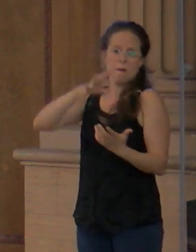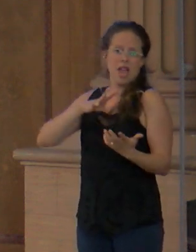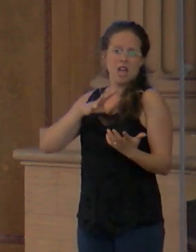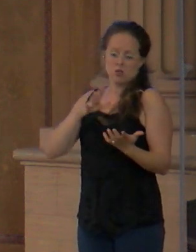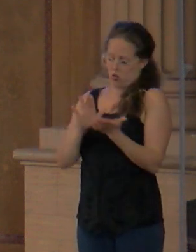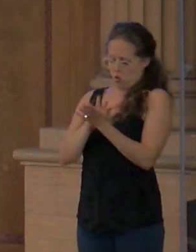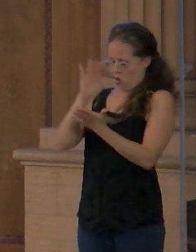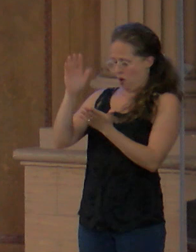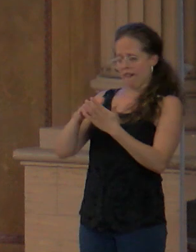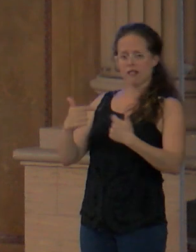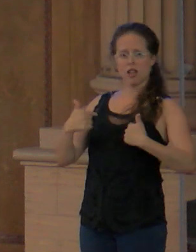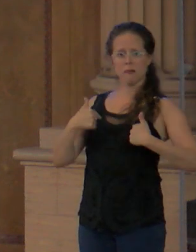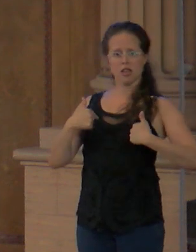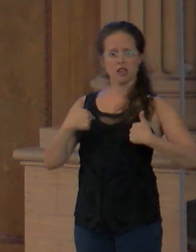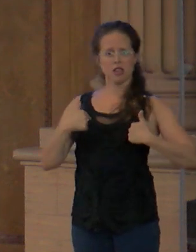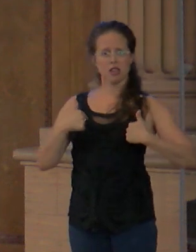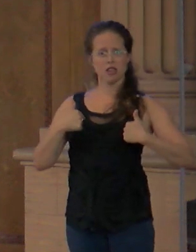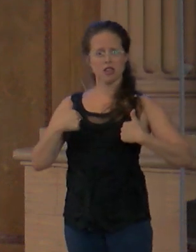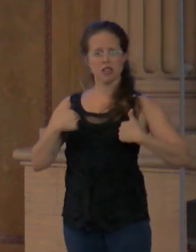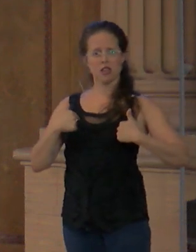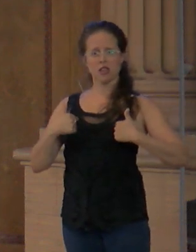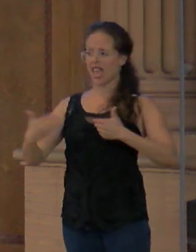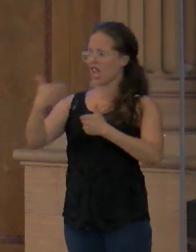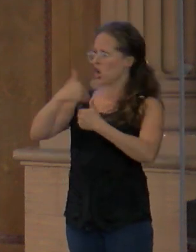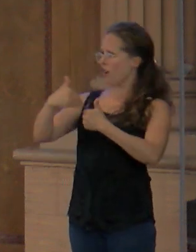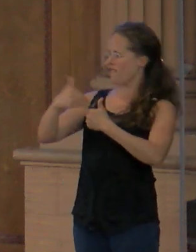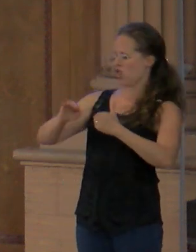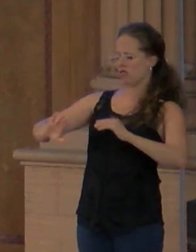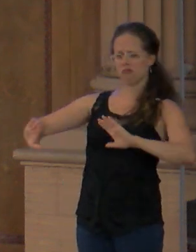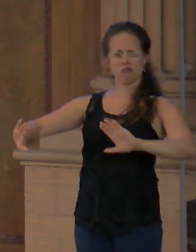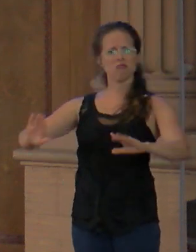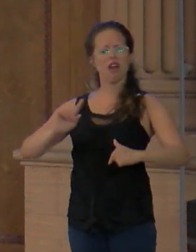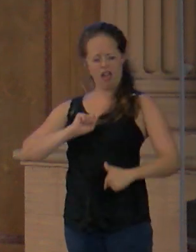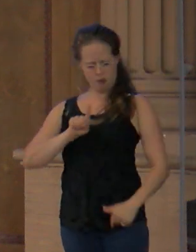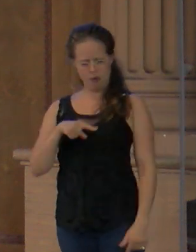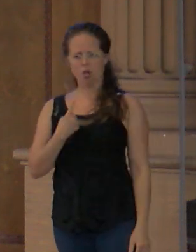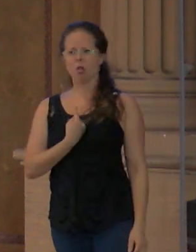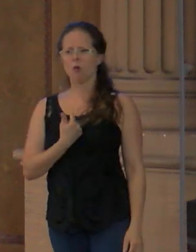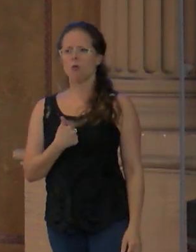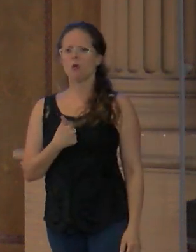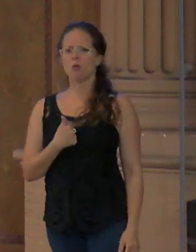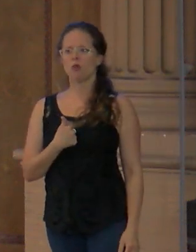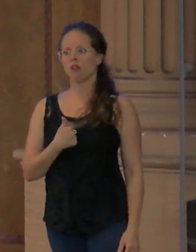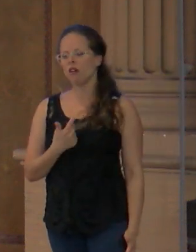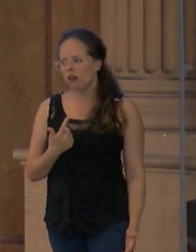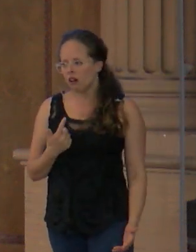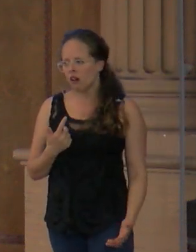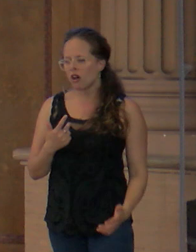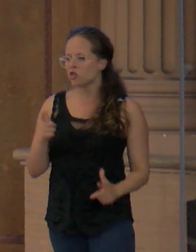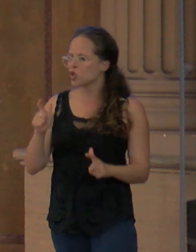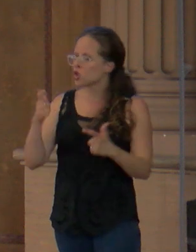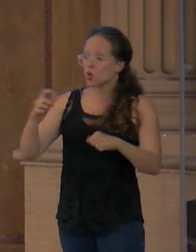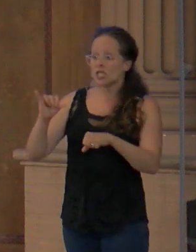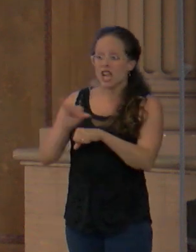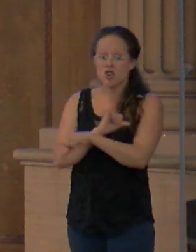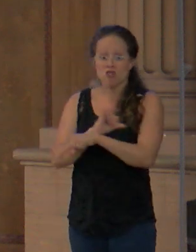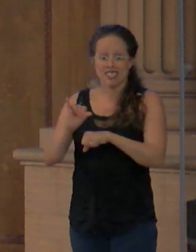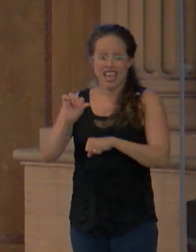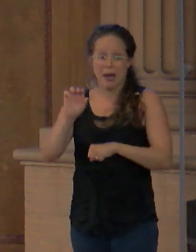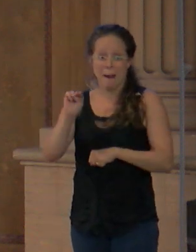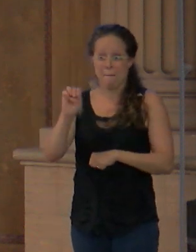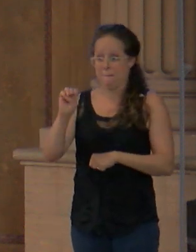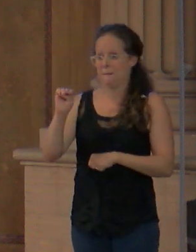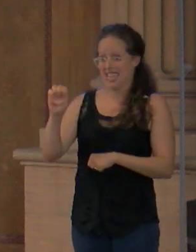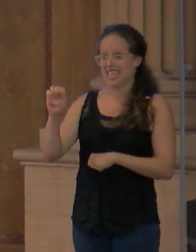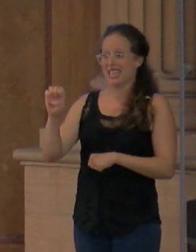the interference of anybody else. I alone matter. And there's like a whole industry of internet memes devoted to